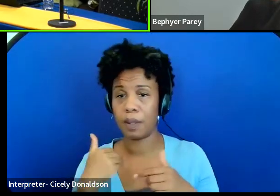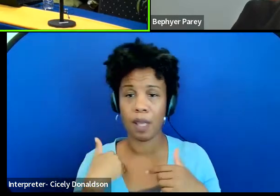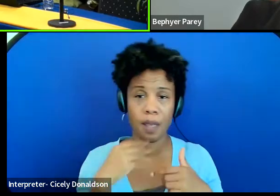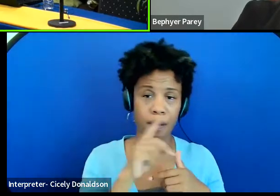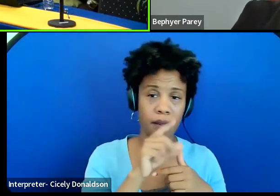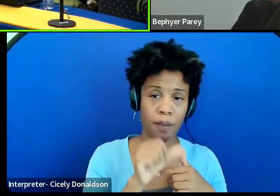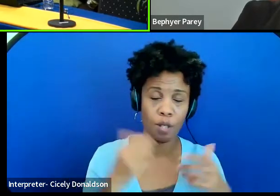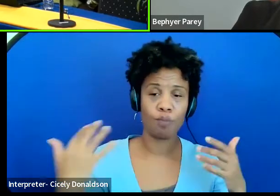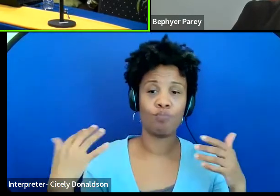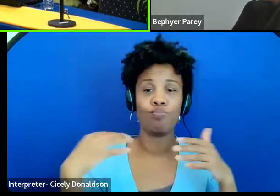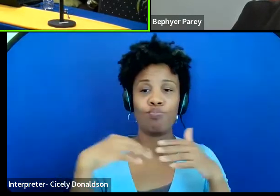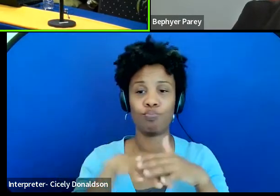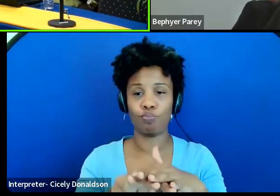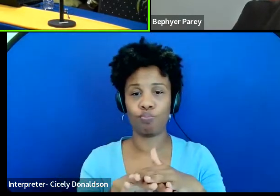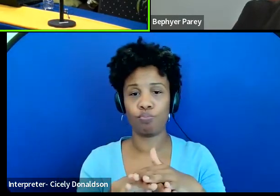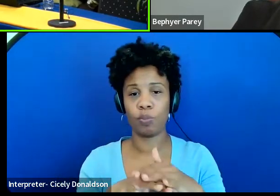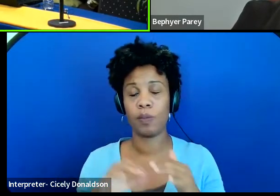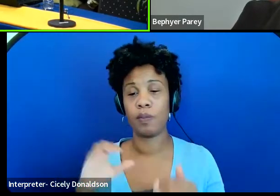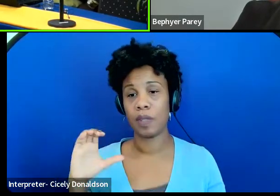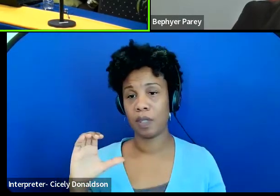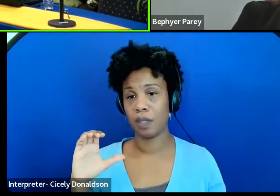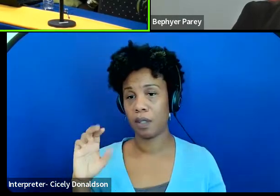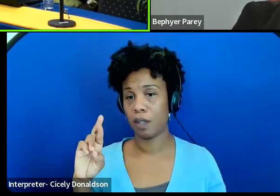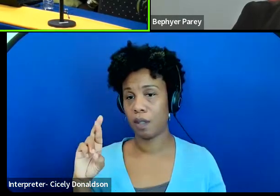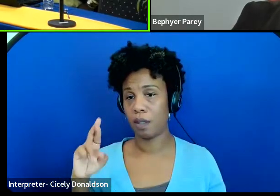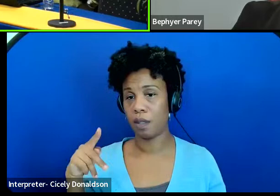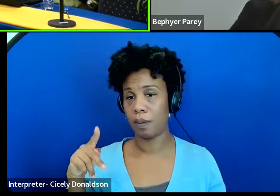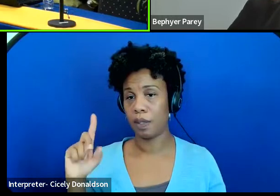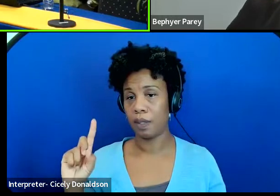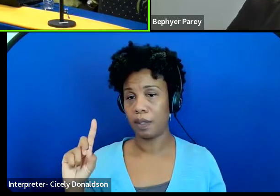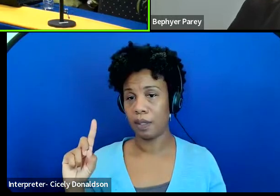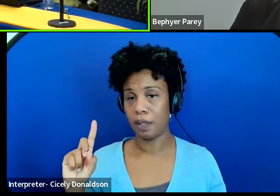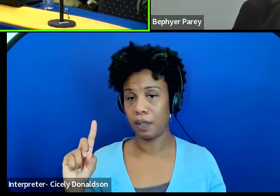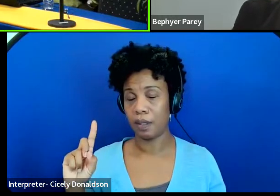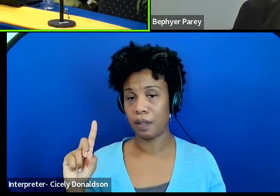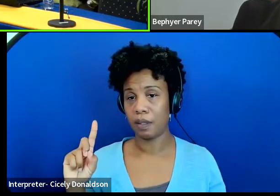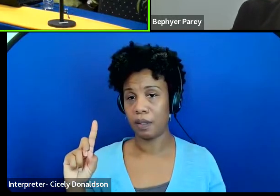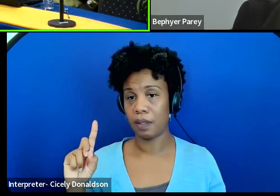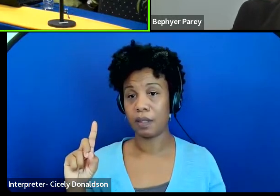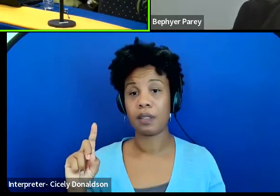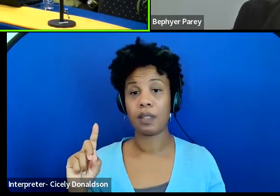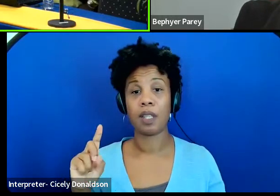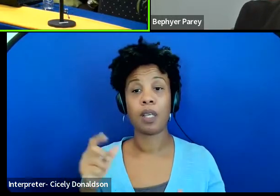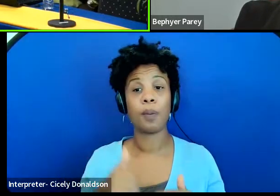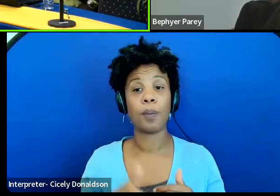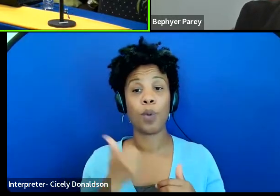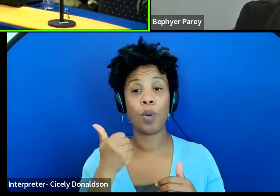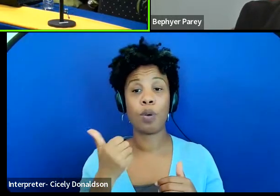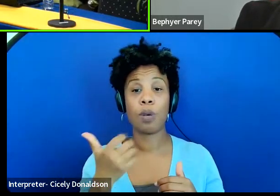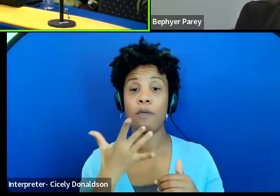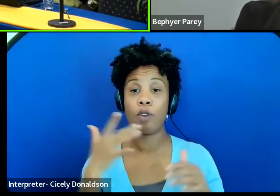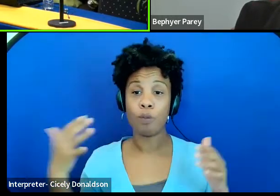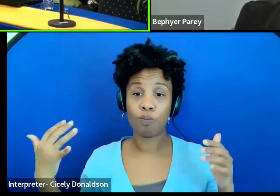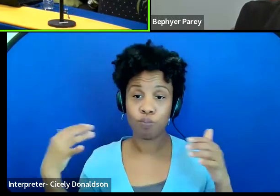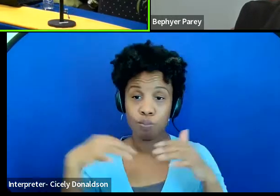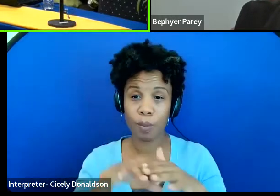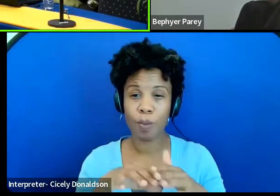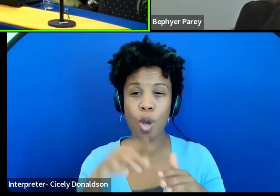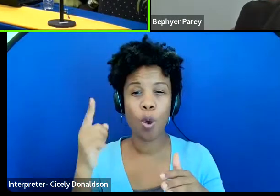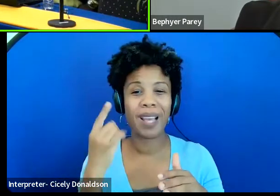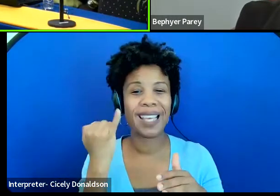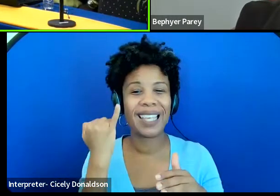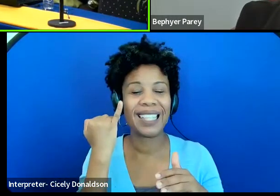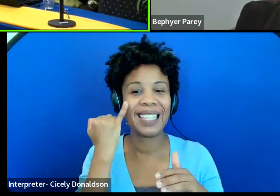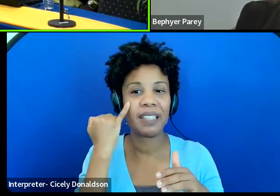with Disabilities is saying only in exceptional circumstances where you